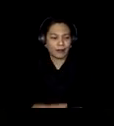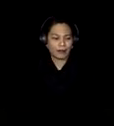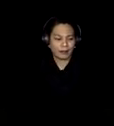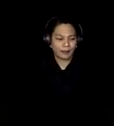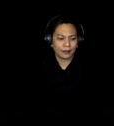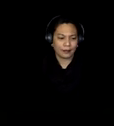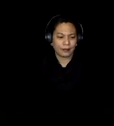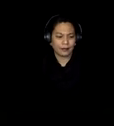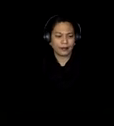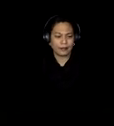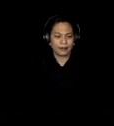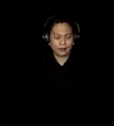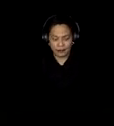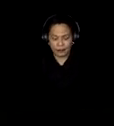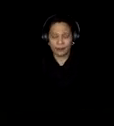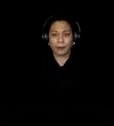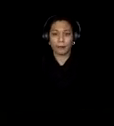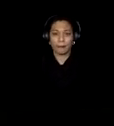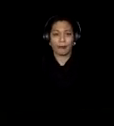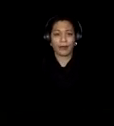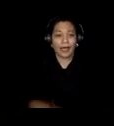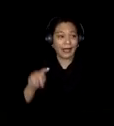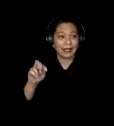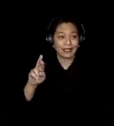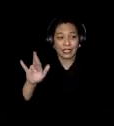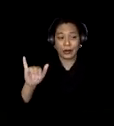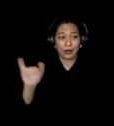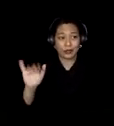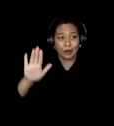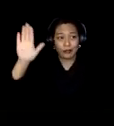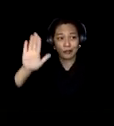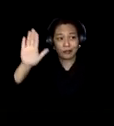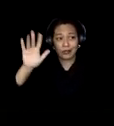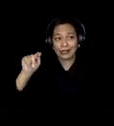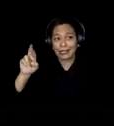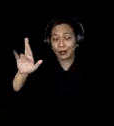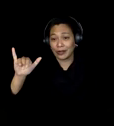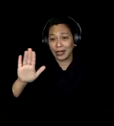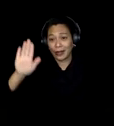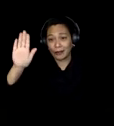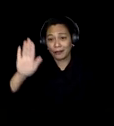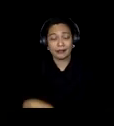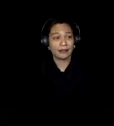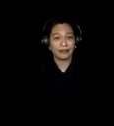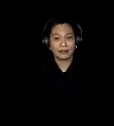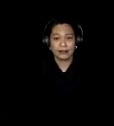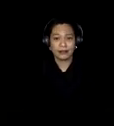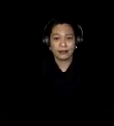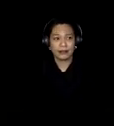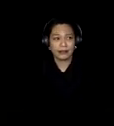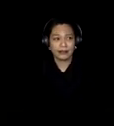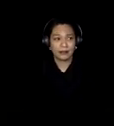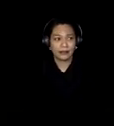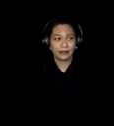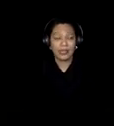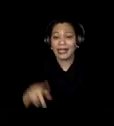Anybody else? I see that Terry has his hand up. So Terry, if you want to unmute yourself and speak, go ahead. I write